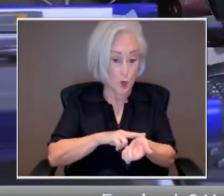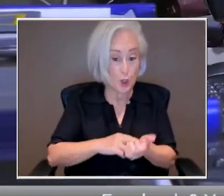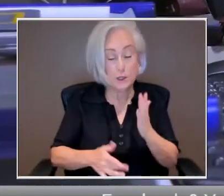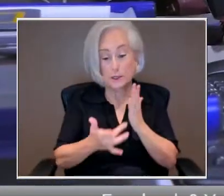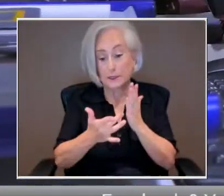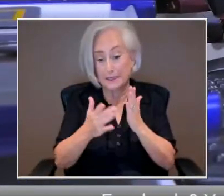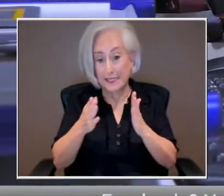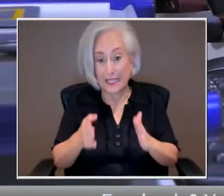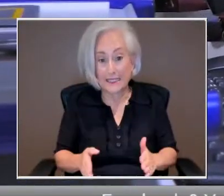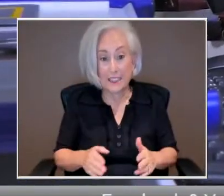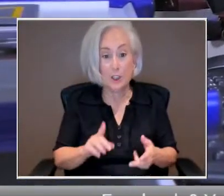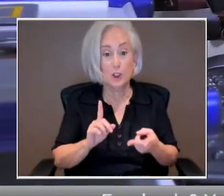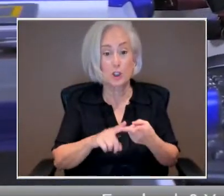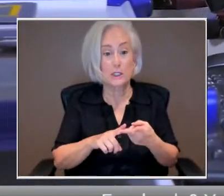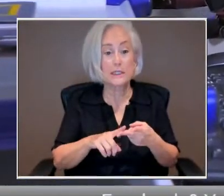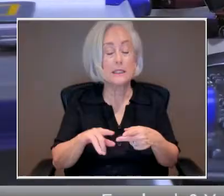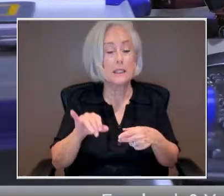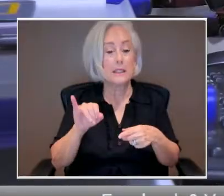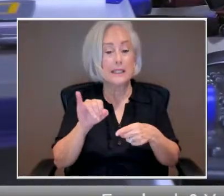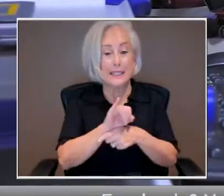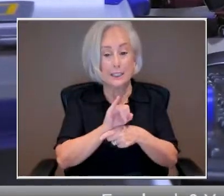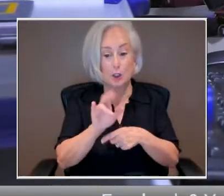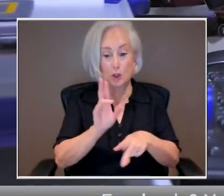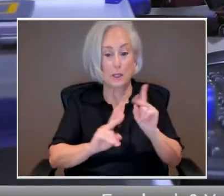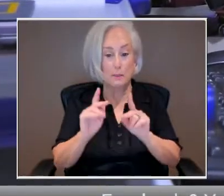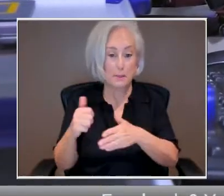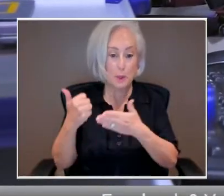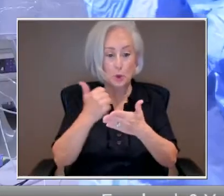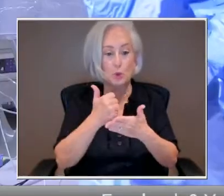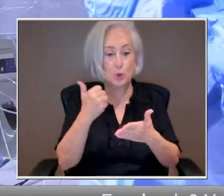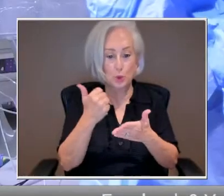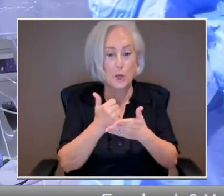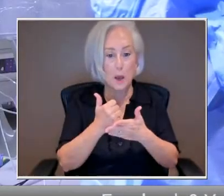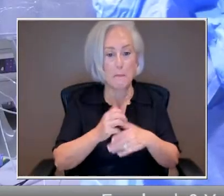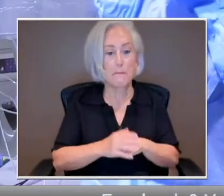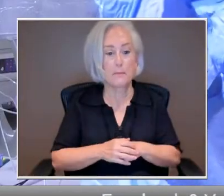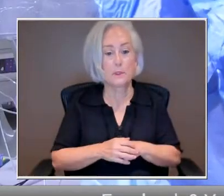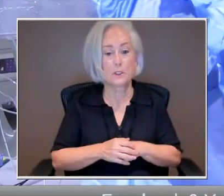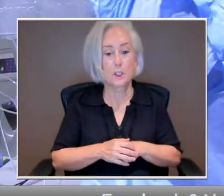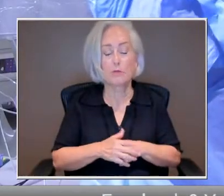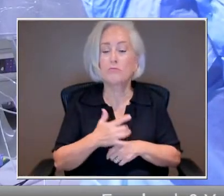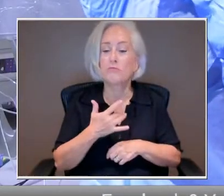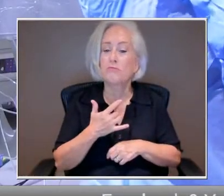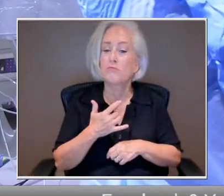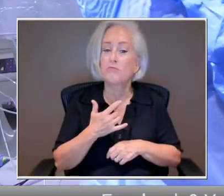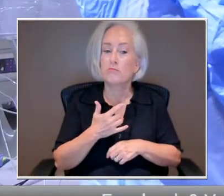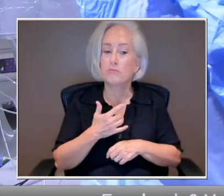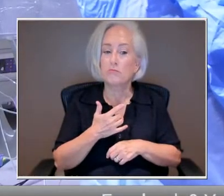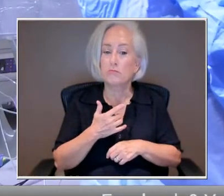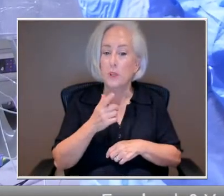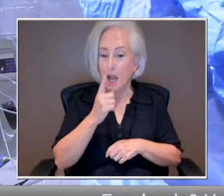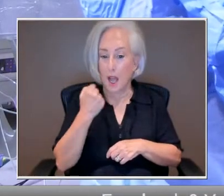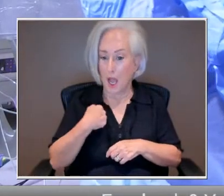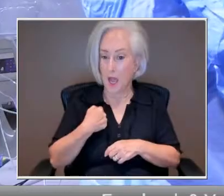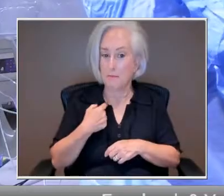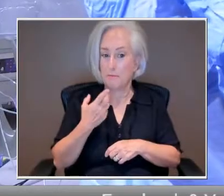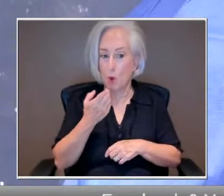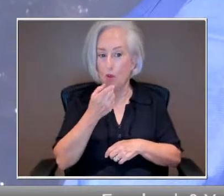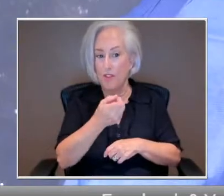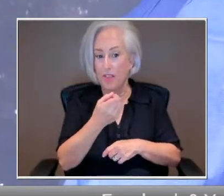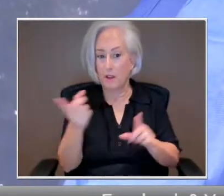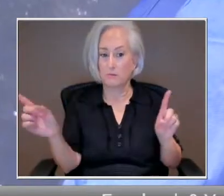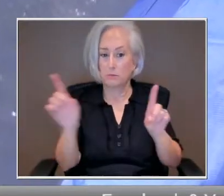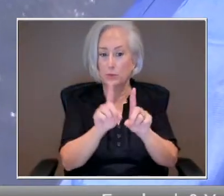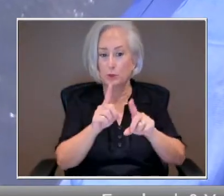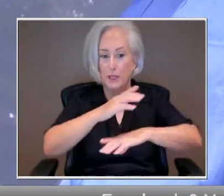is industry people who are helping us. So I'm generally over there, right next to the table, and